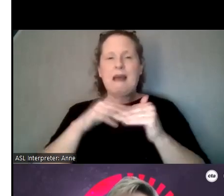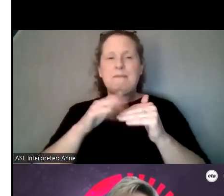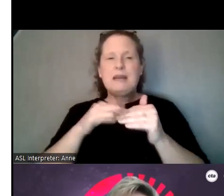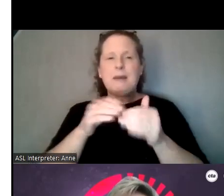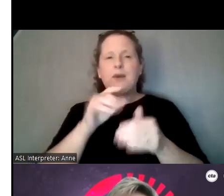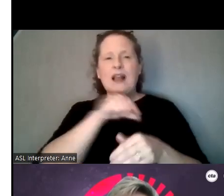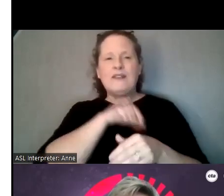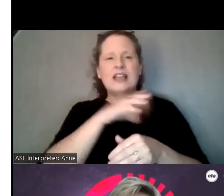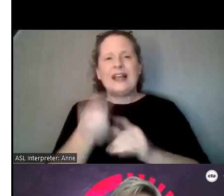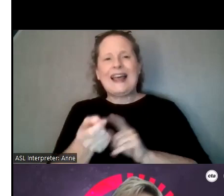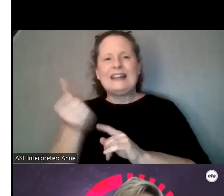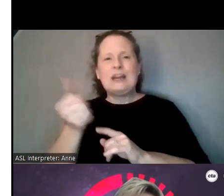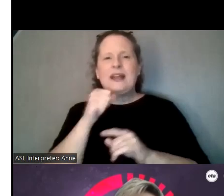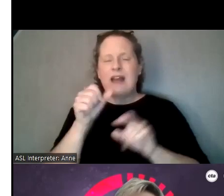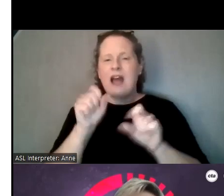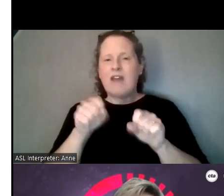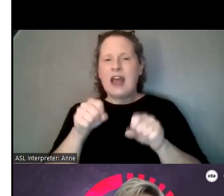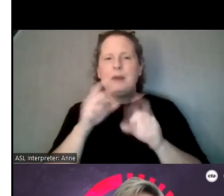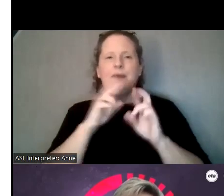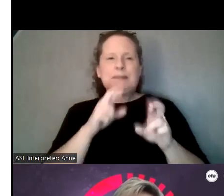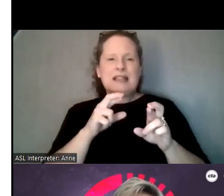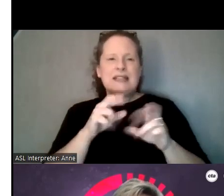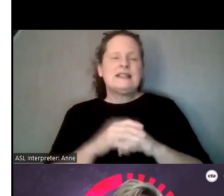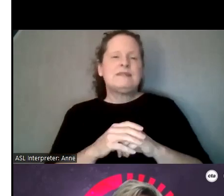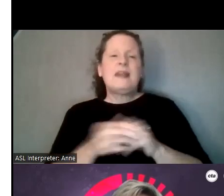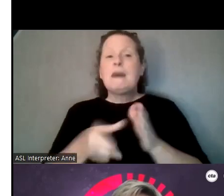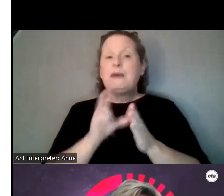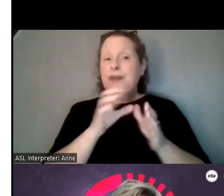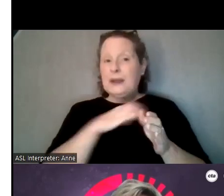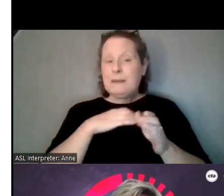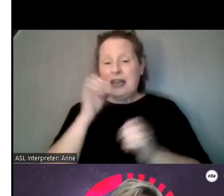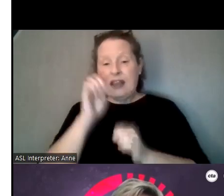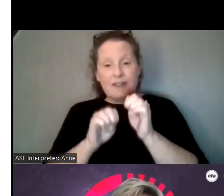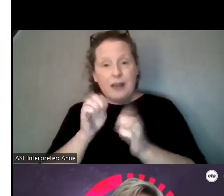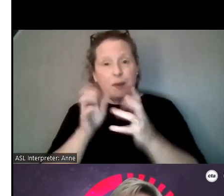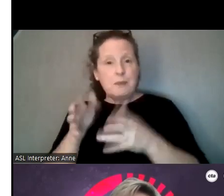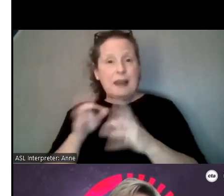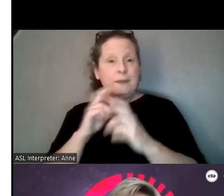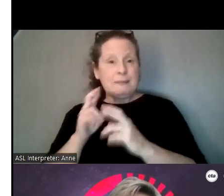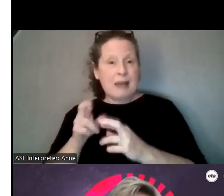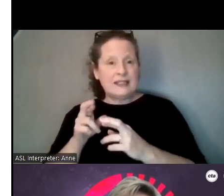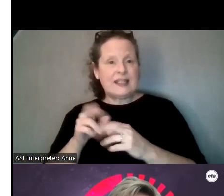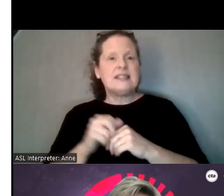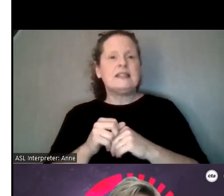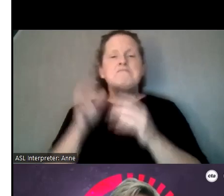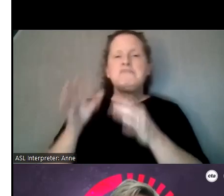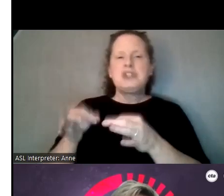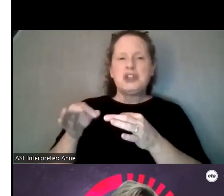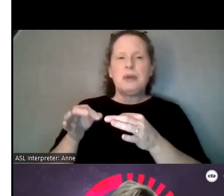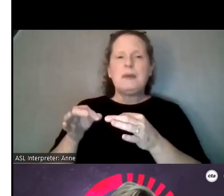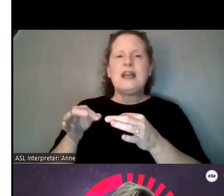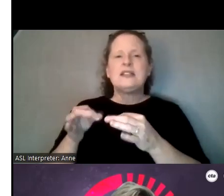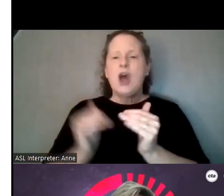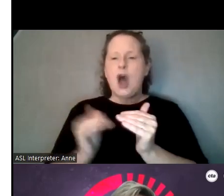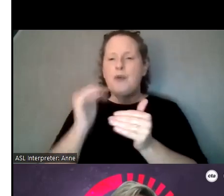eliminated non-viable responses. A review committee evaluated the remaining responses, determined a relative ranking